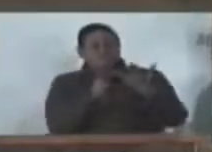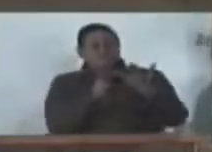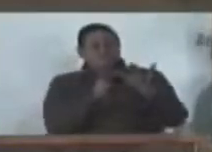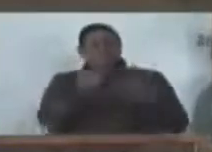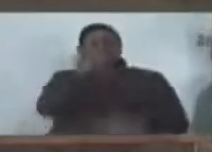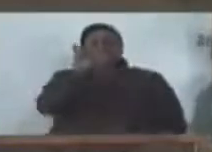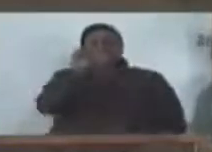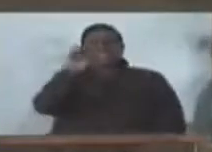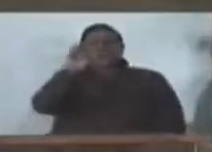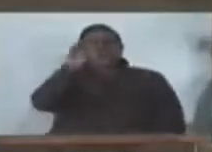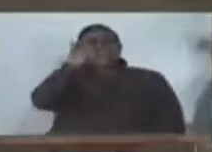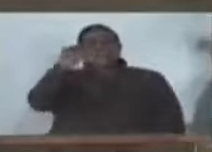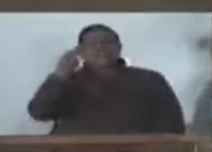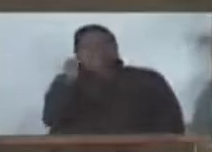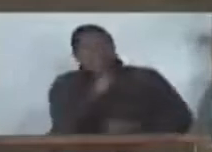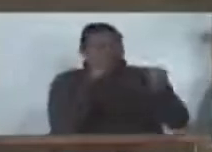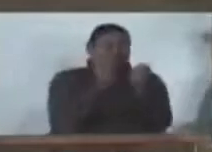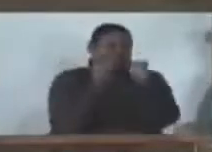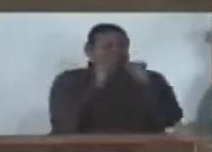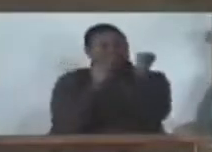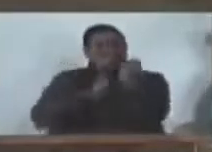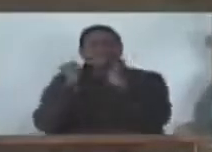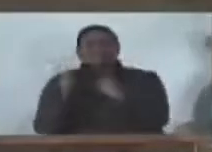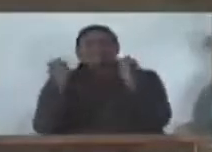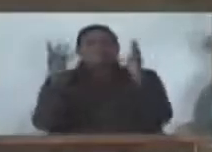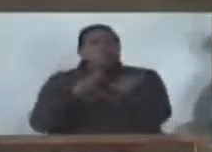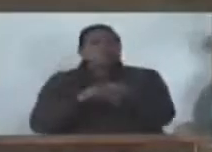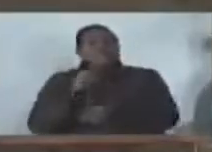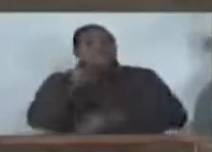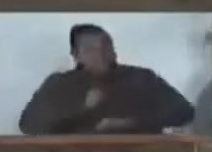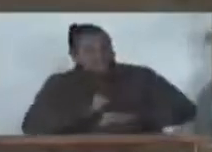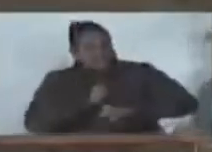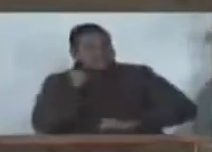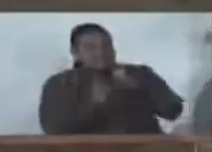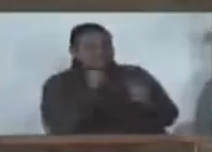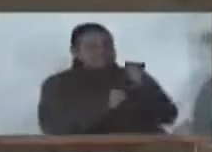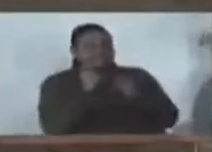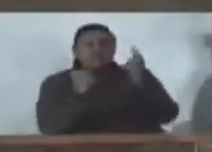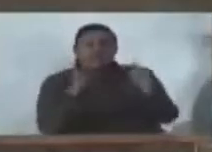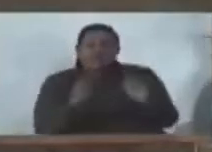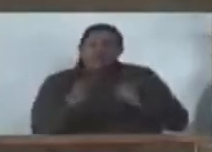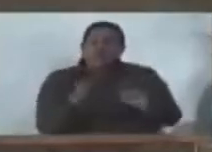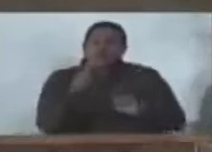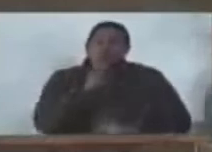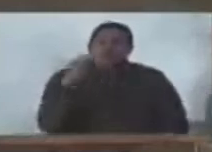was stabbed multiple times in a jealous rage, while her 16-year-old